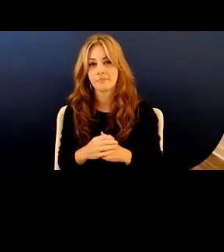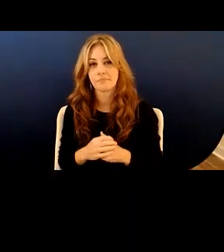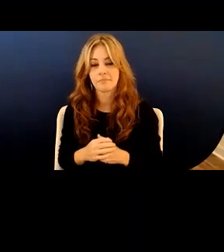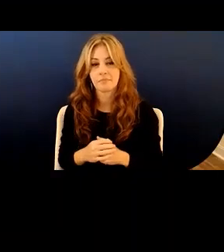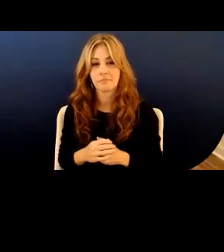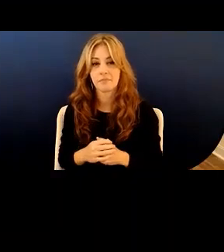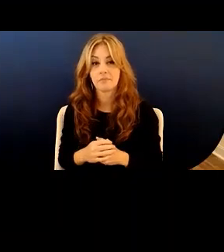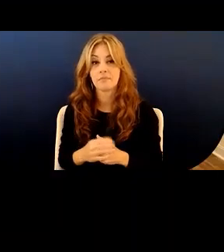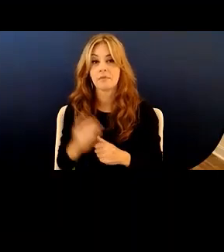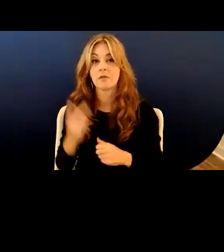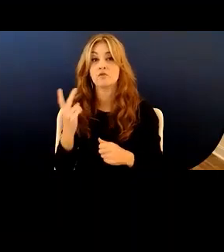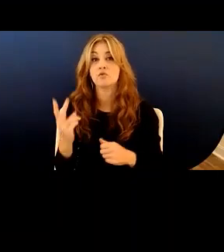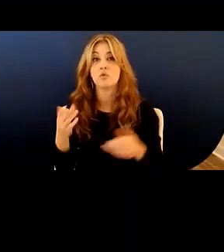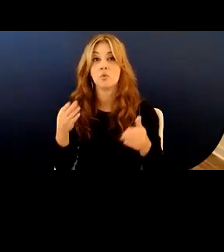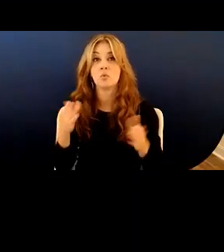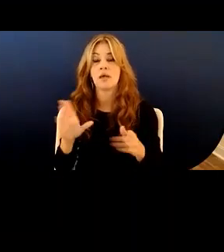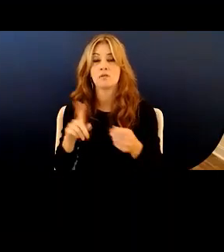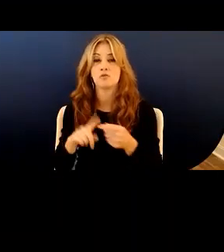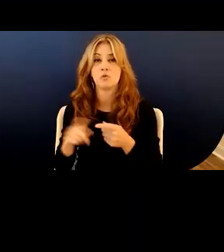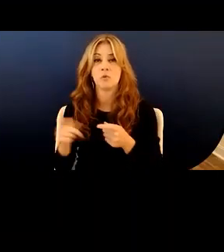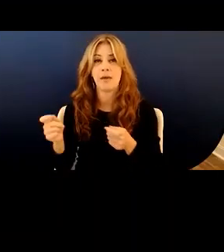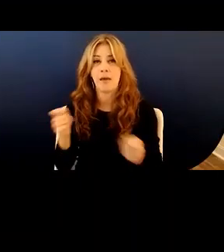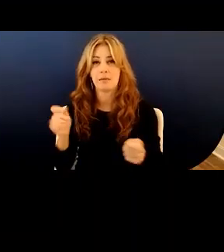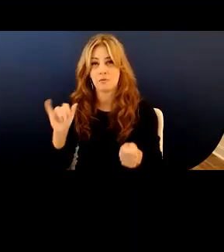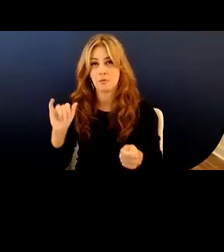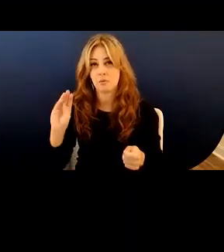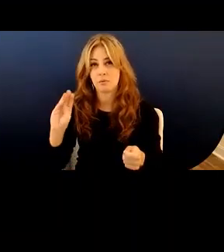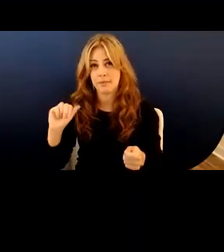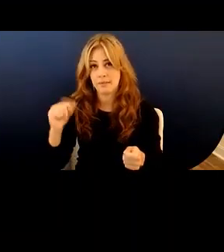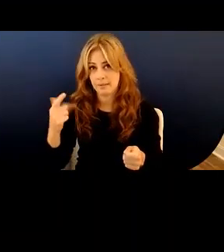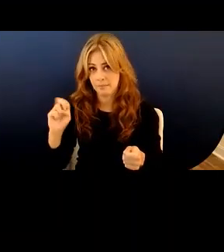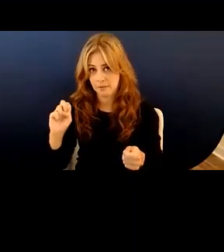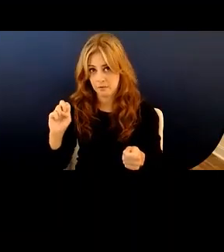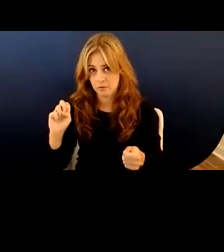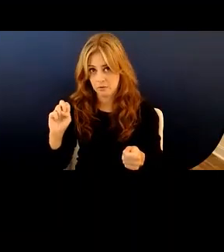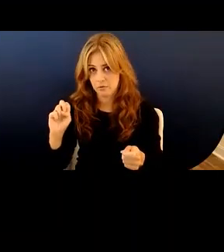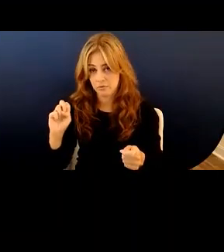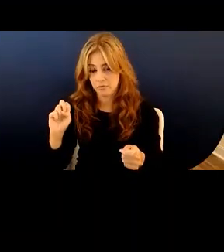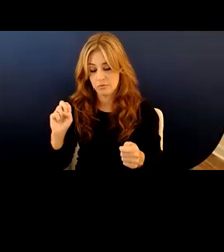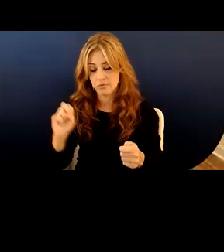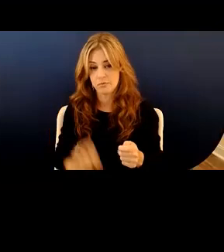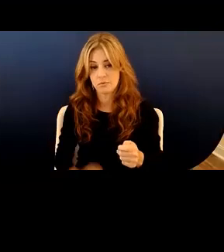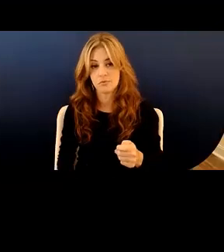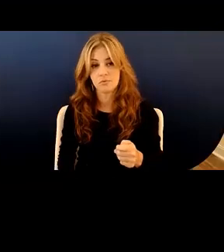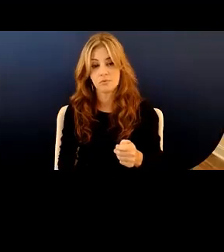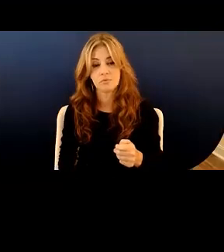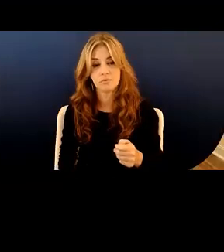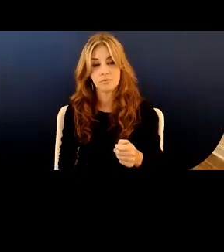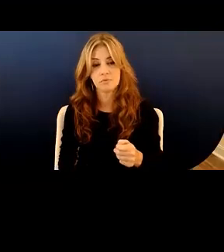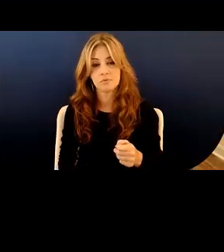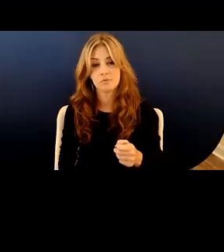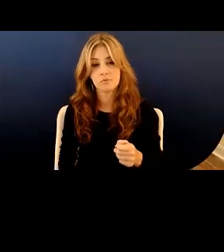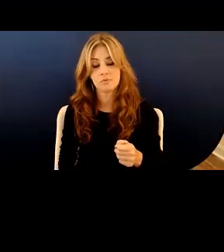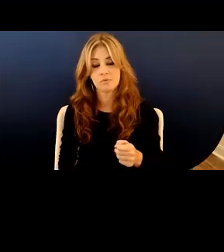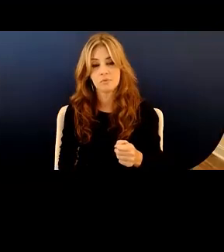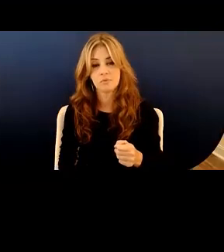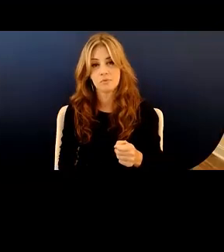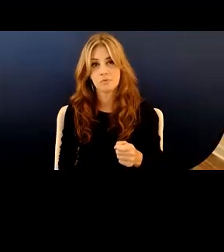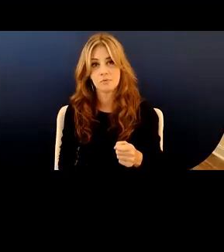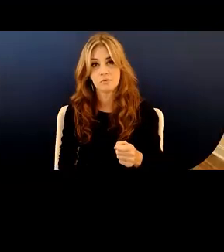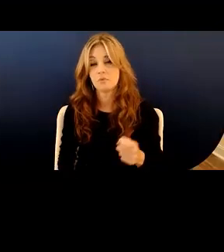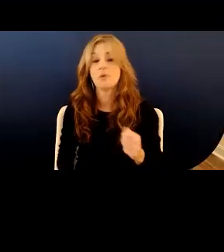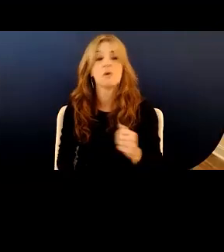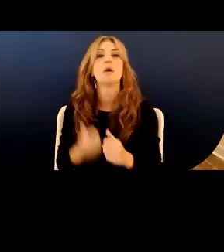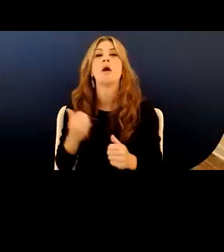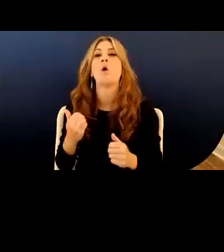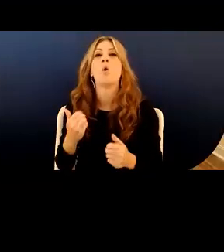two ways of handling images, really, two different, you know, how you, the easiest way for you